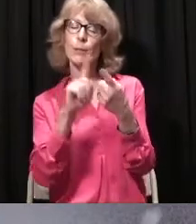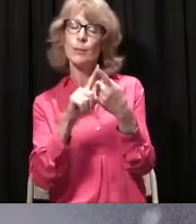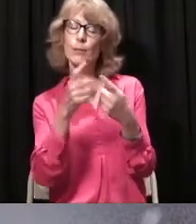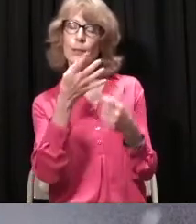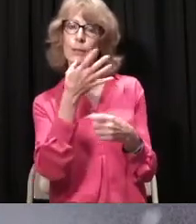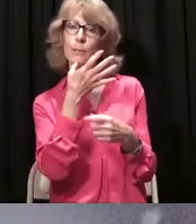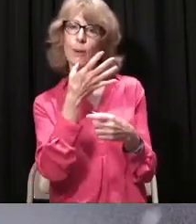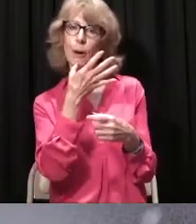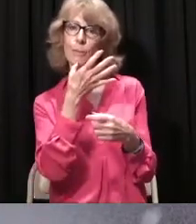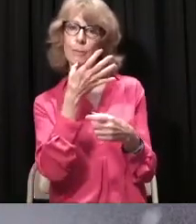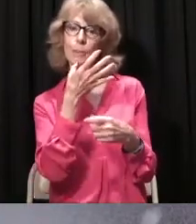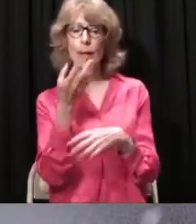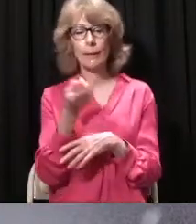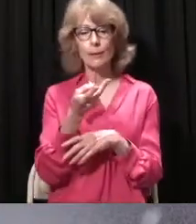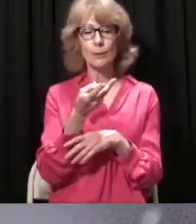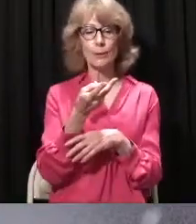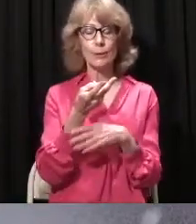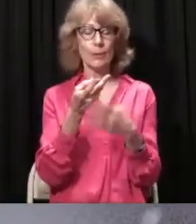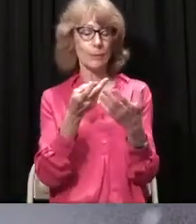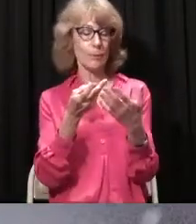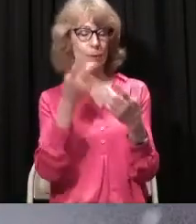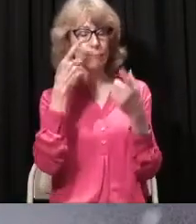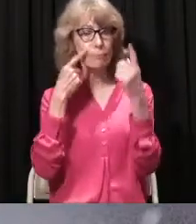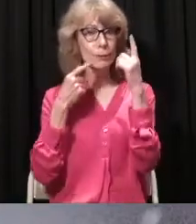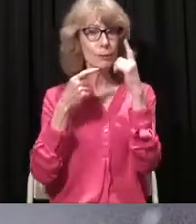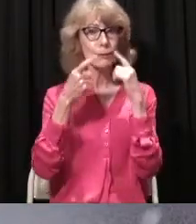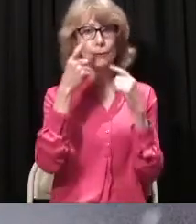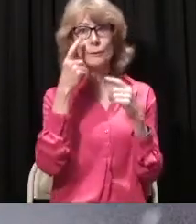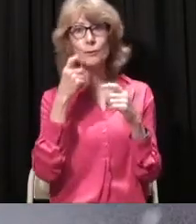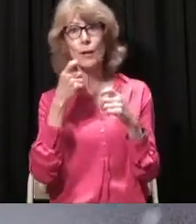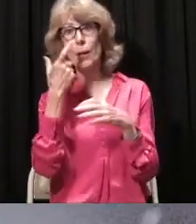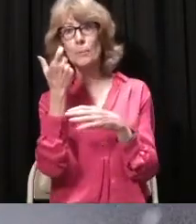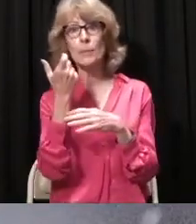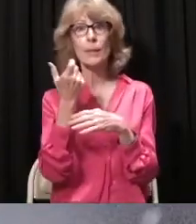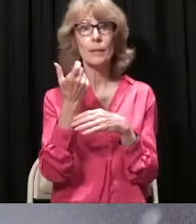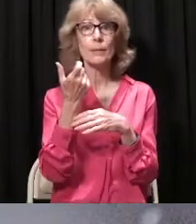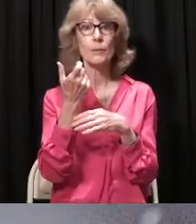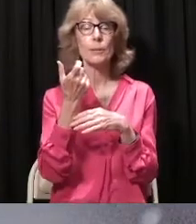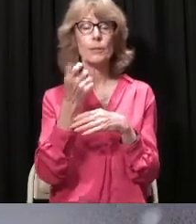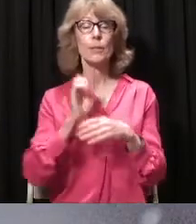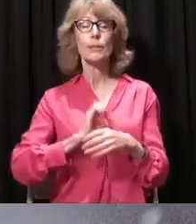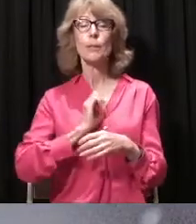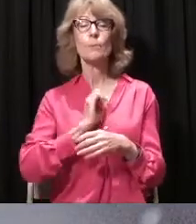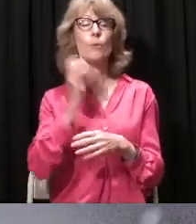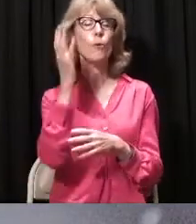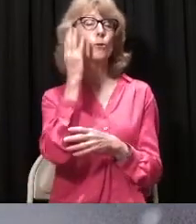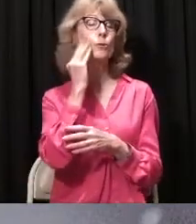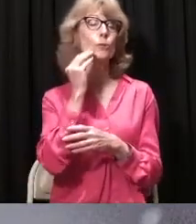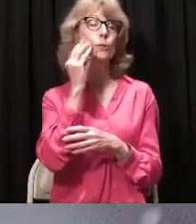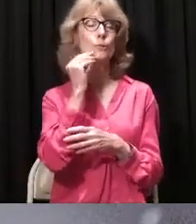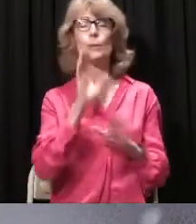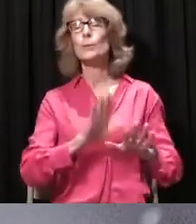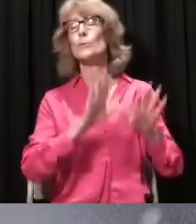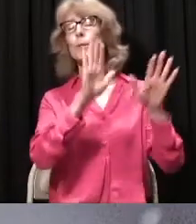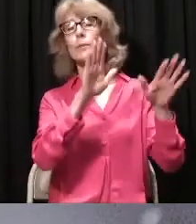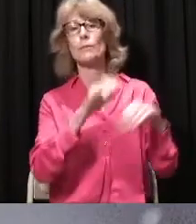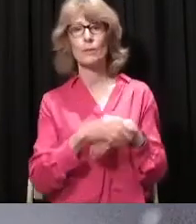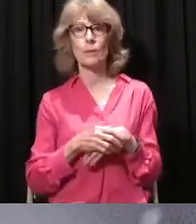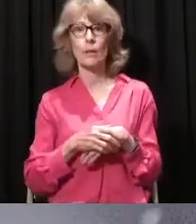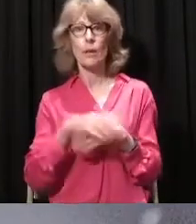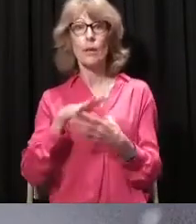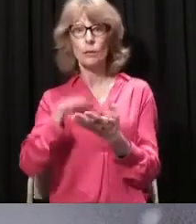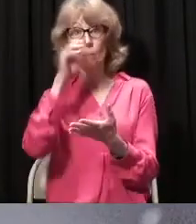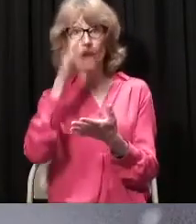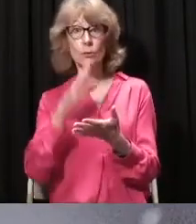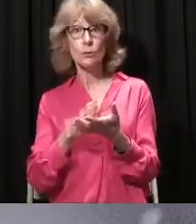whole college career, that experience made it into my top 3. It was, in no particular order, it was graduation, going to the national championship